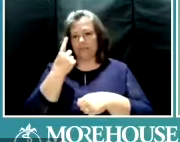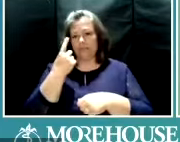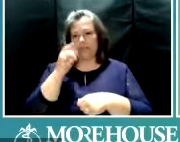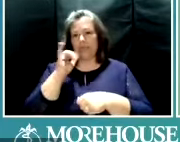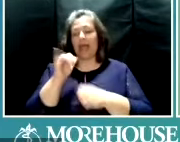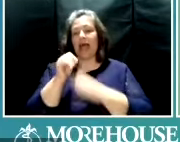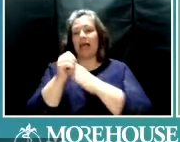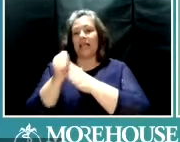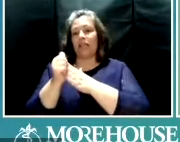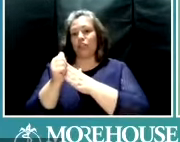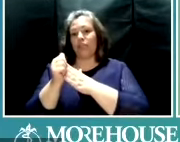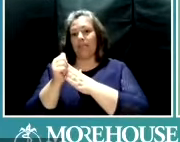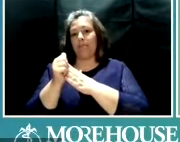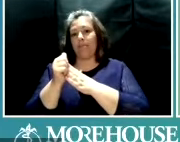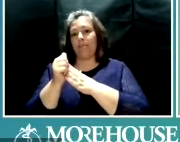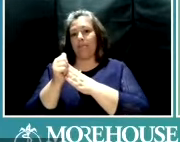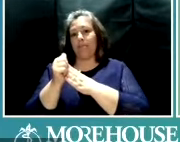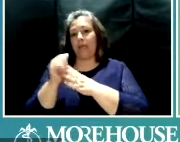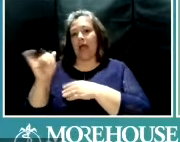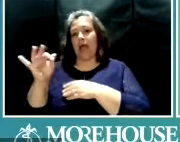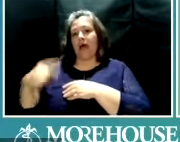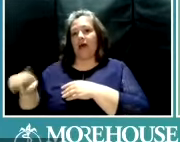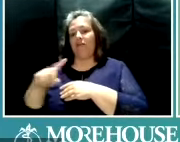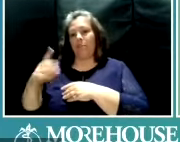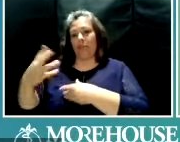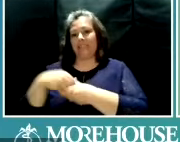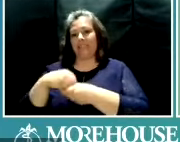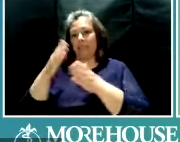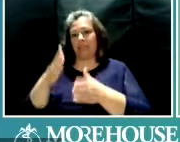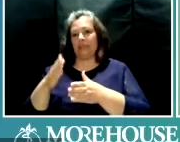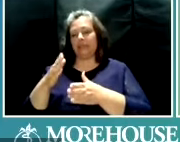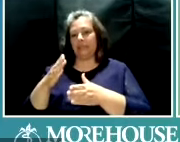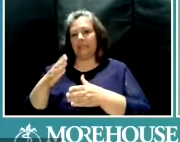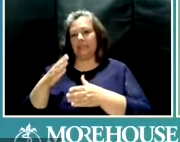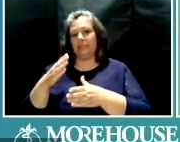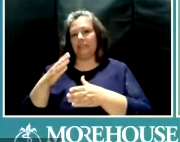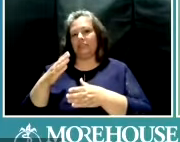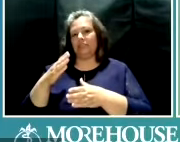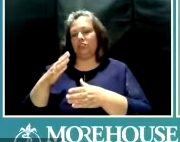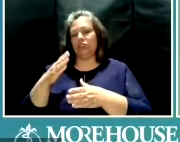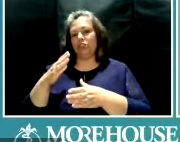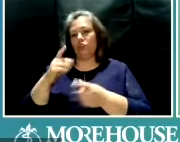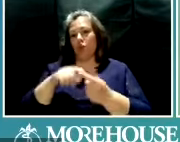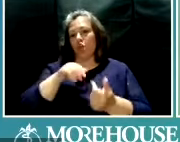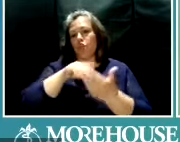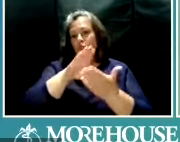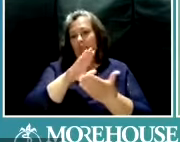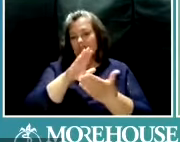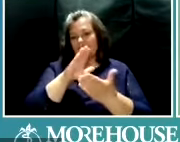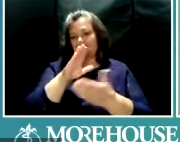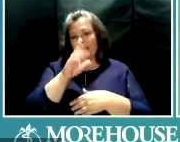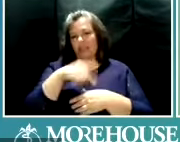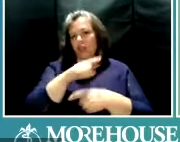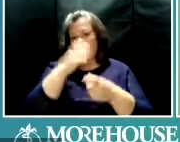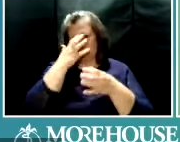leadership capacity of our participants falls with addressing these social, environmental, and political